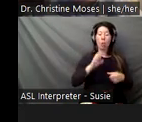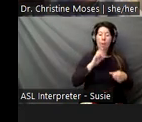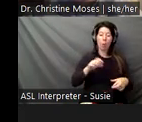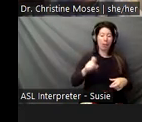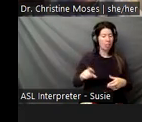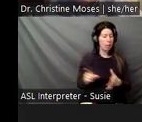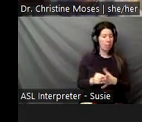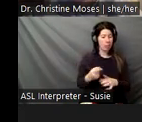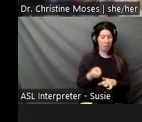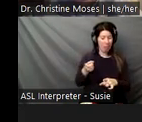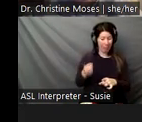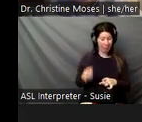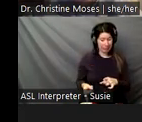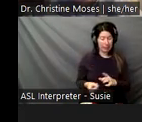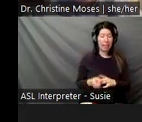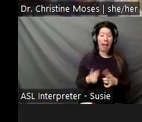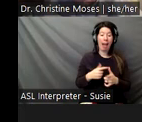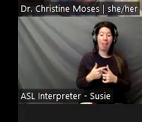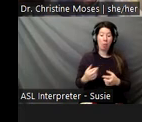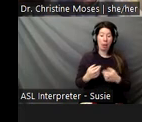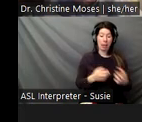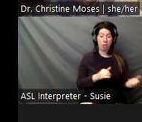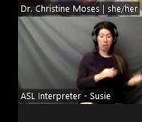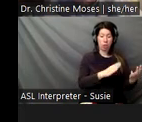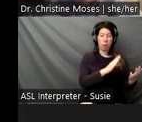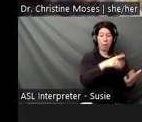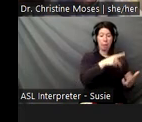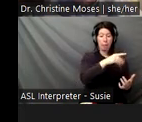with recommendations to the police bureau